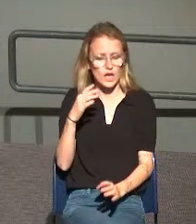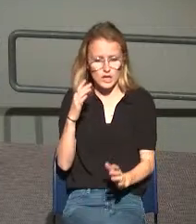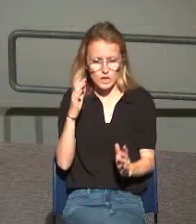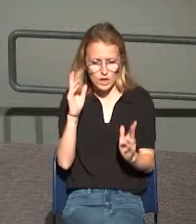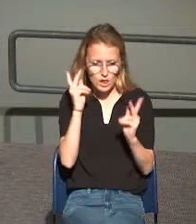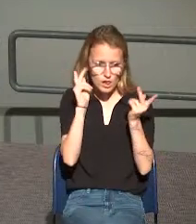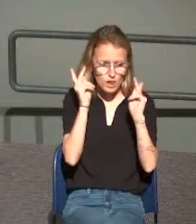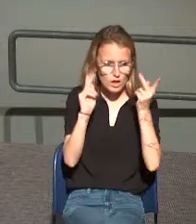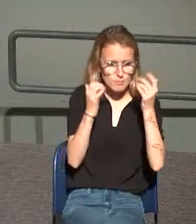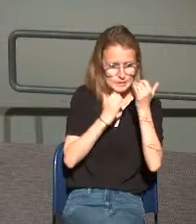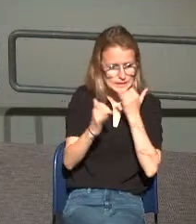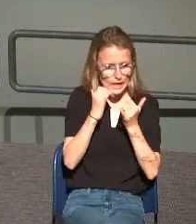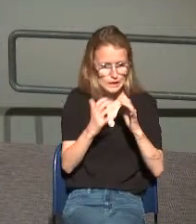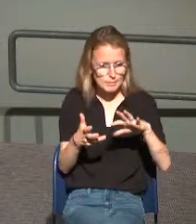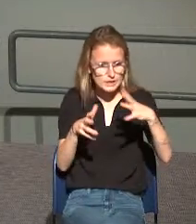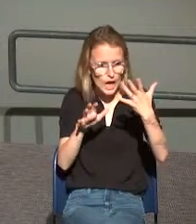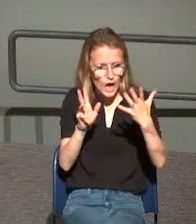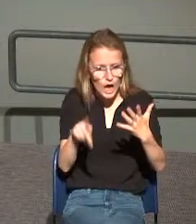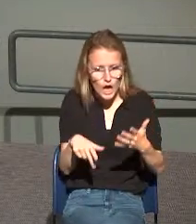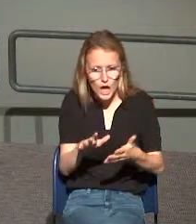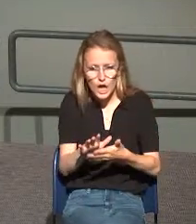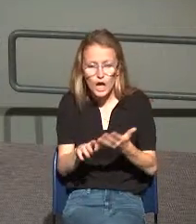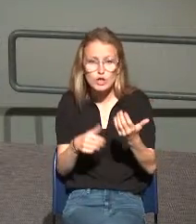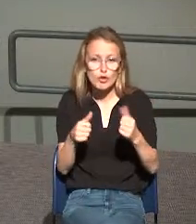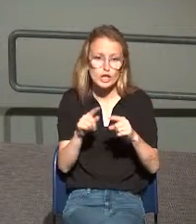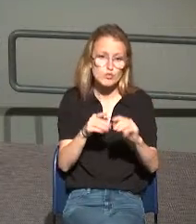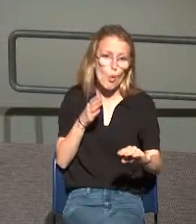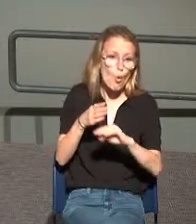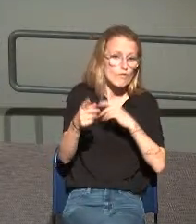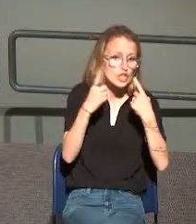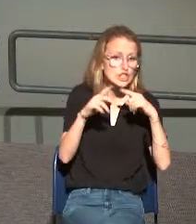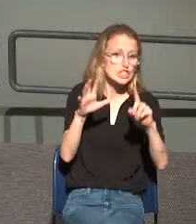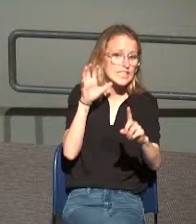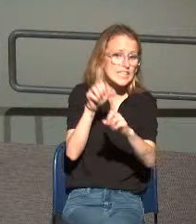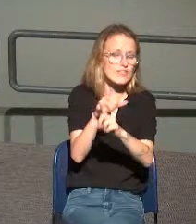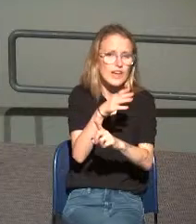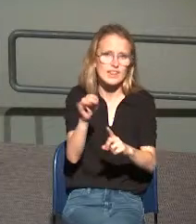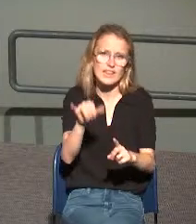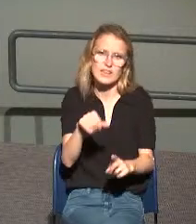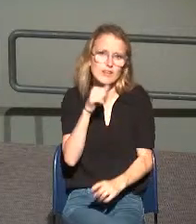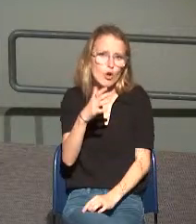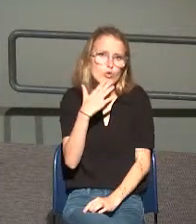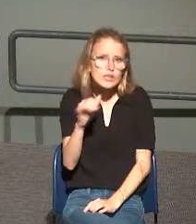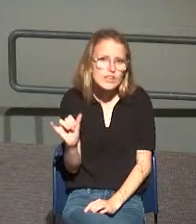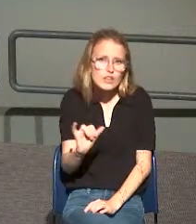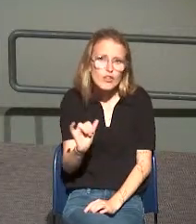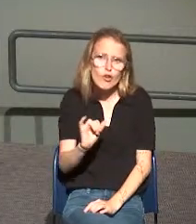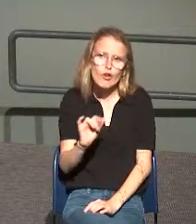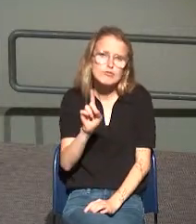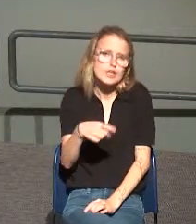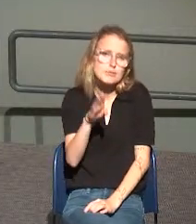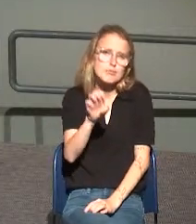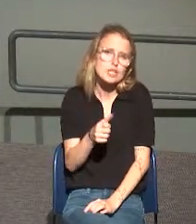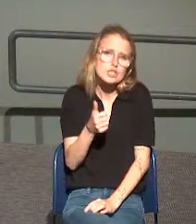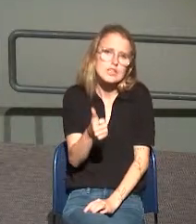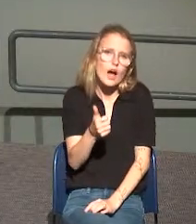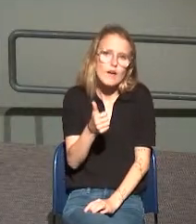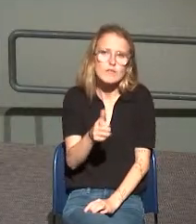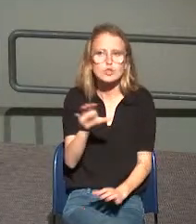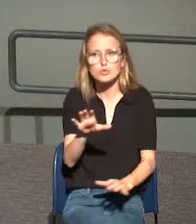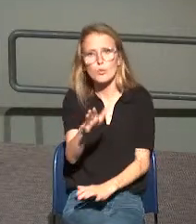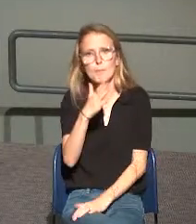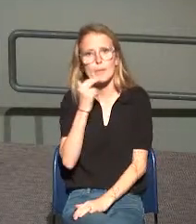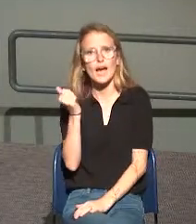about messing up, and so I tried to overachieve, and that's not a good place to be either. Be yourself and do the